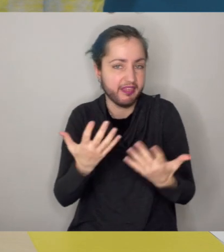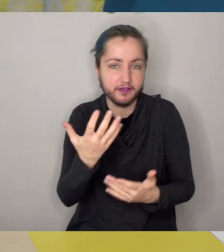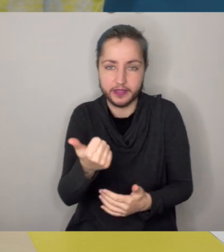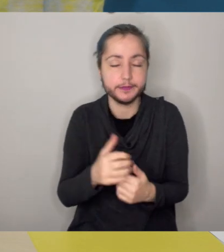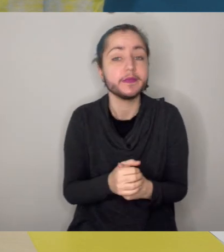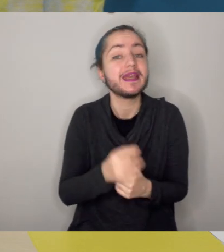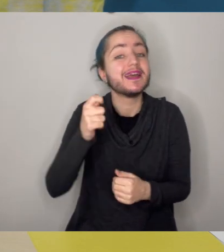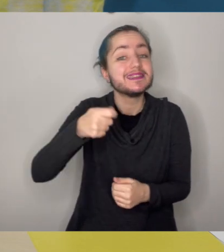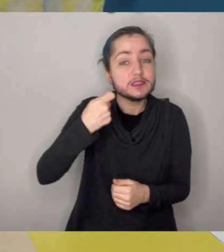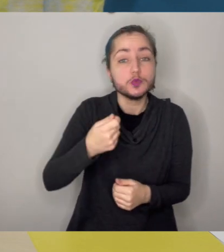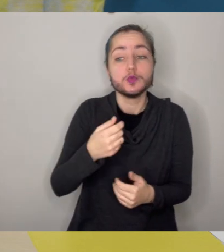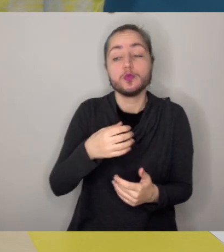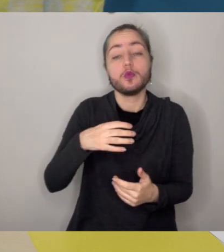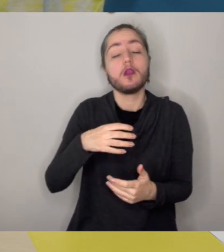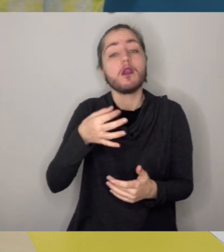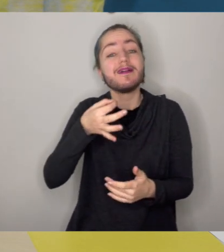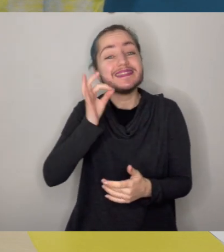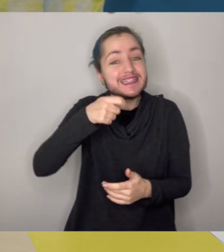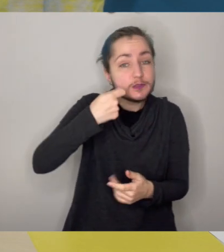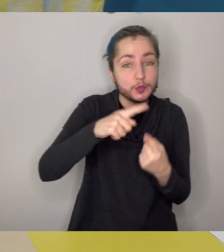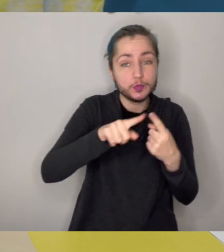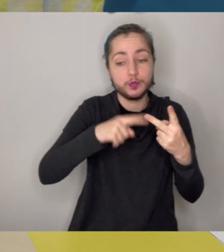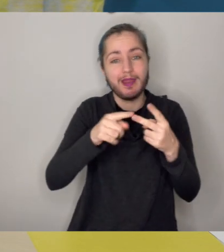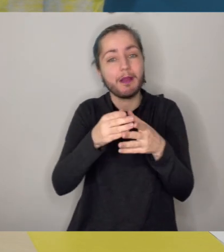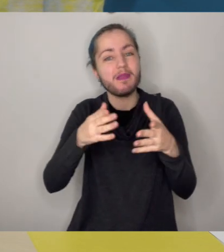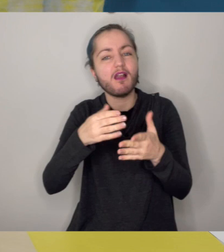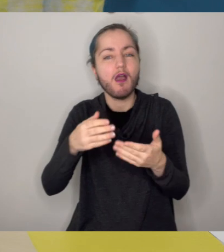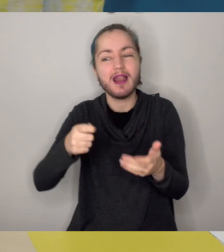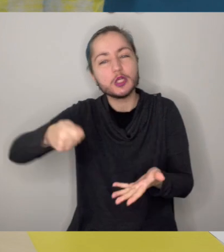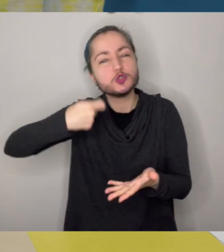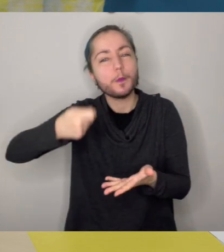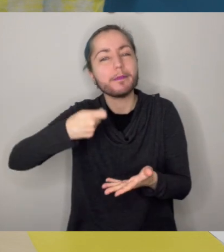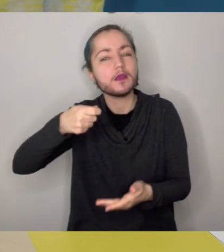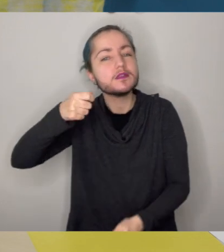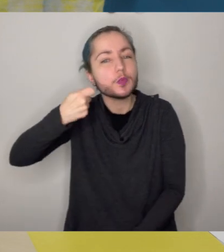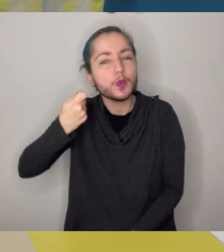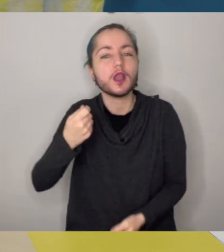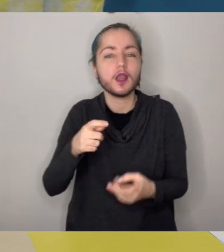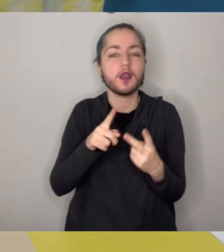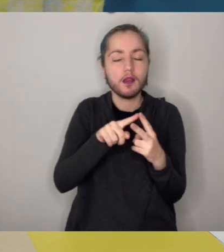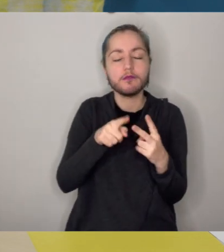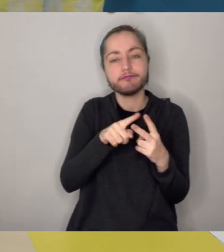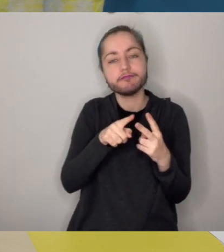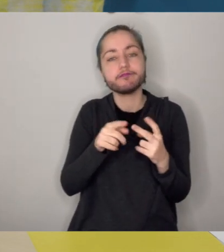a couple different size spoons, a teaspoon and then maybe a more soup-sized